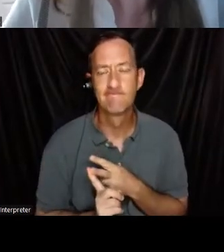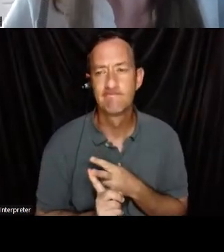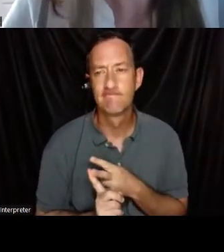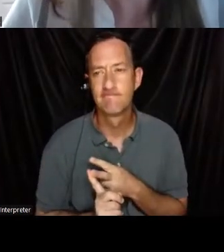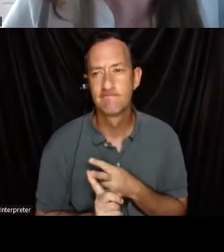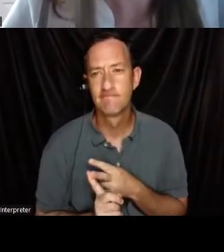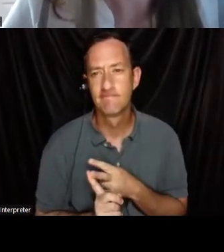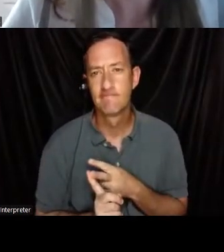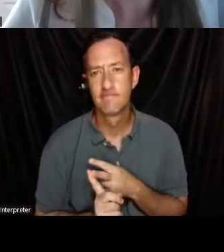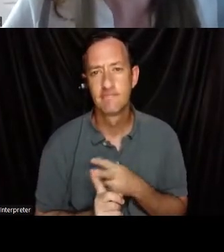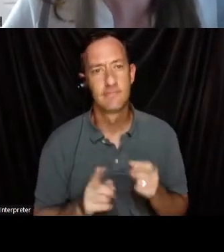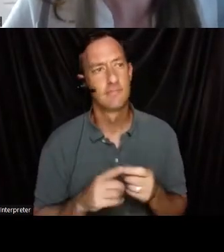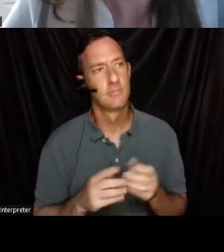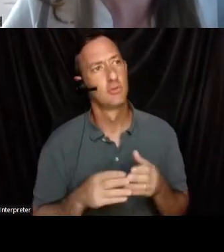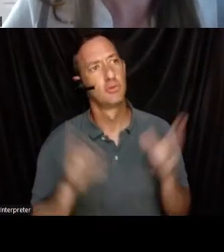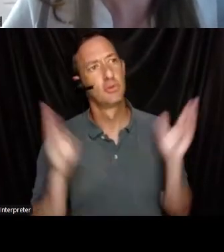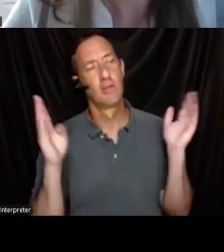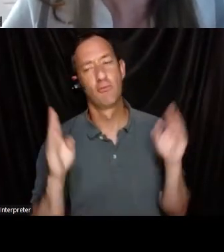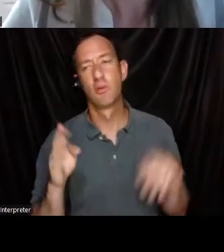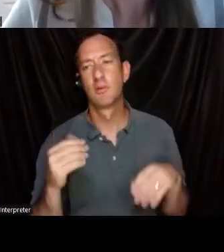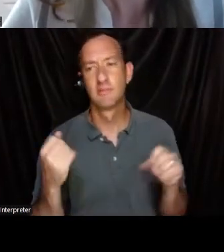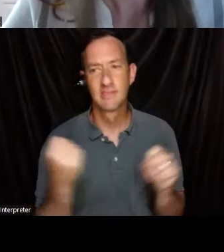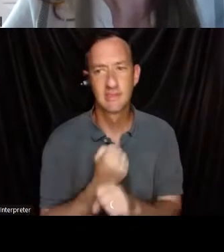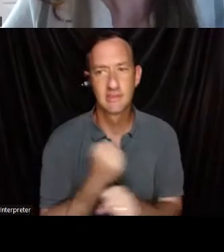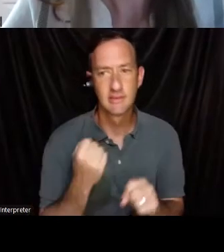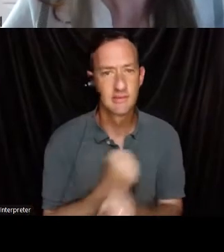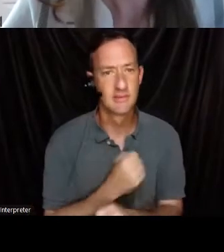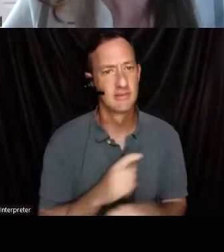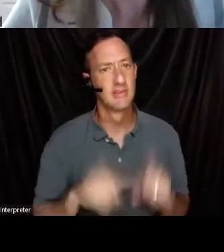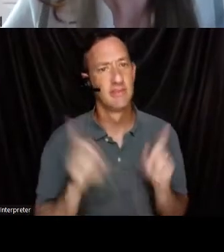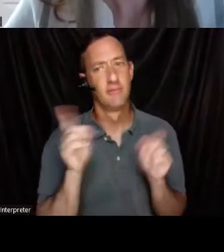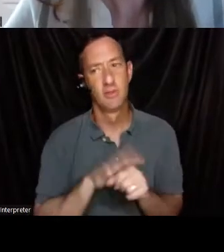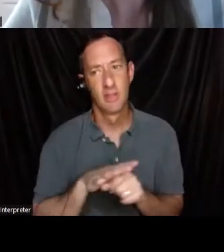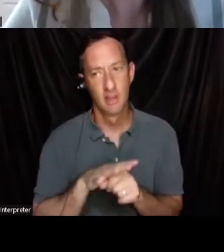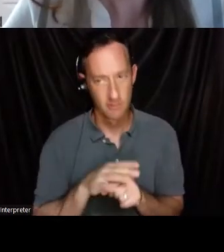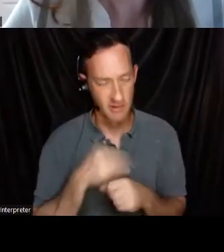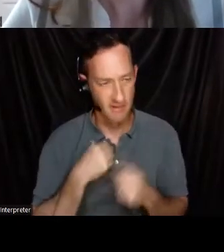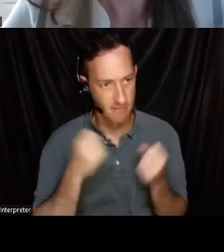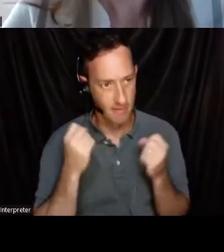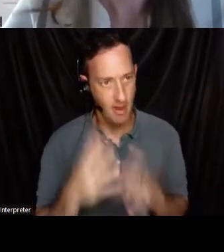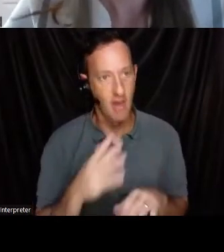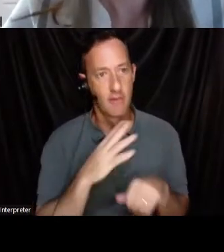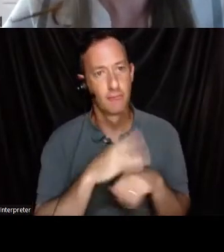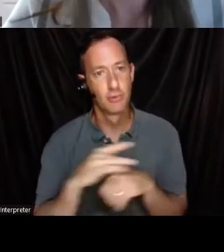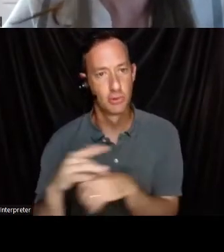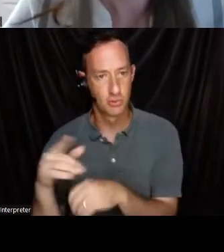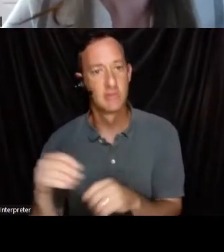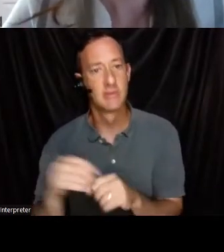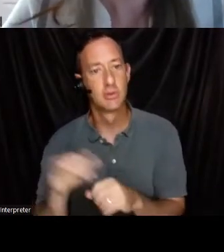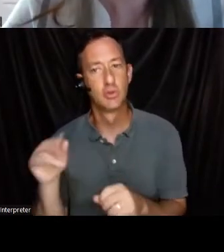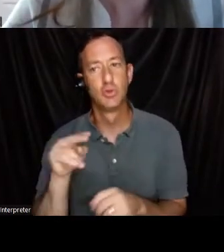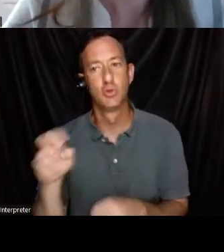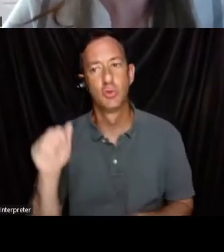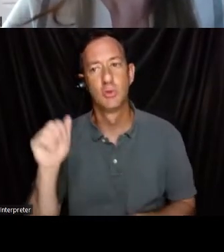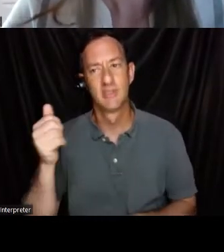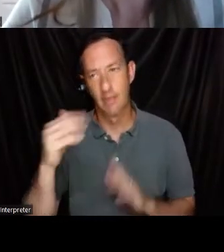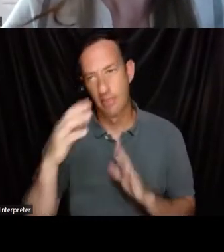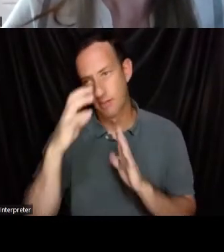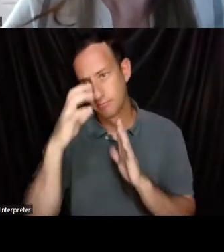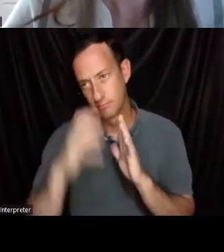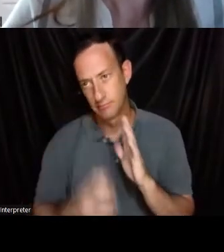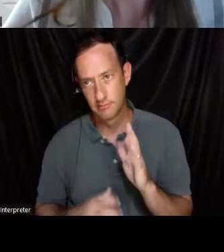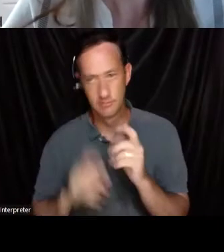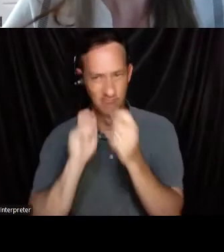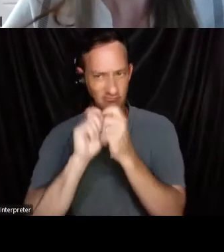about general demographics of specific areas, there's a lot of resources, and these are in the June 10th memo in a lot more detail,